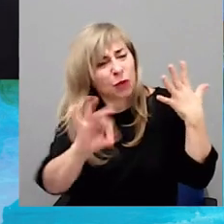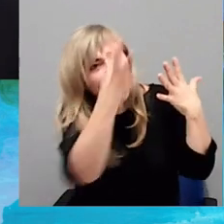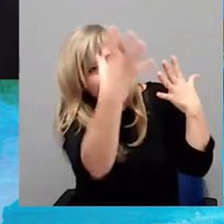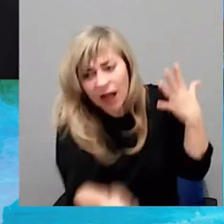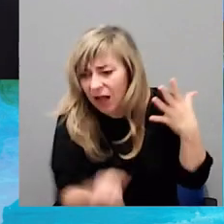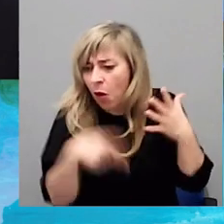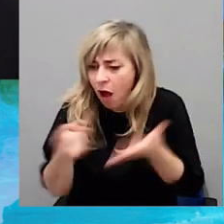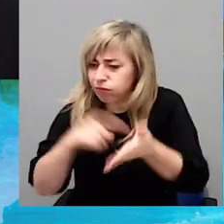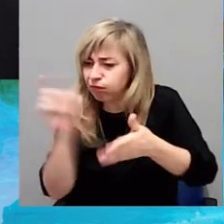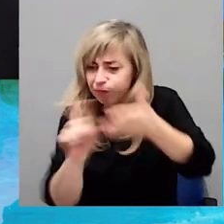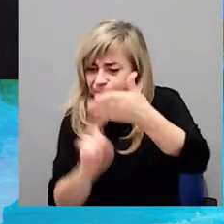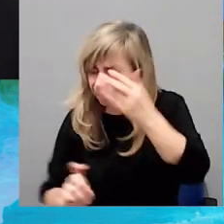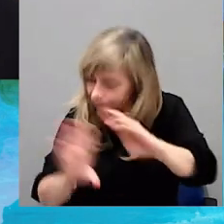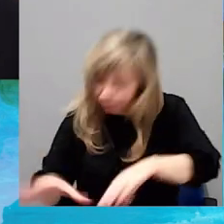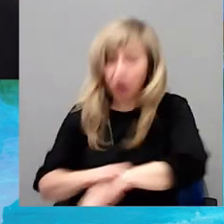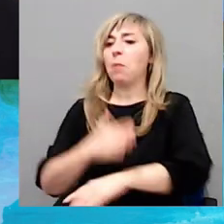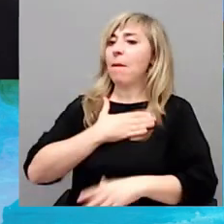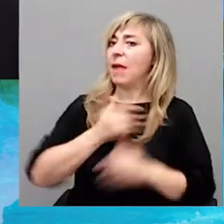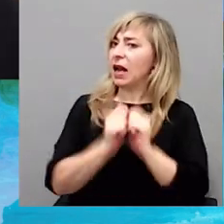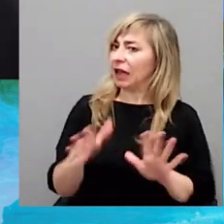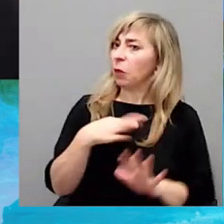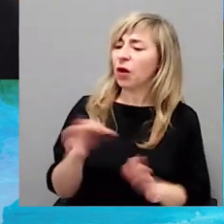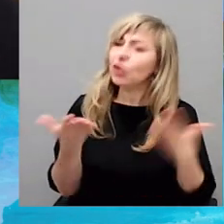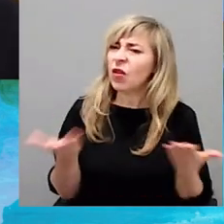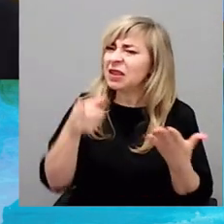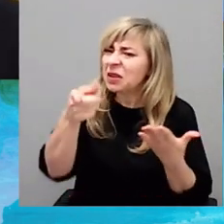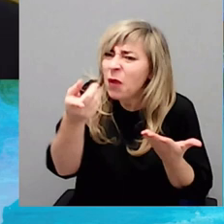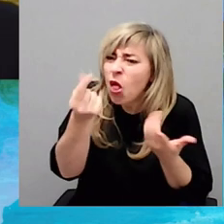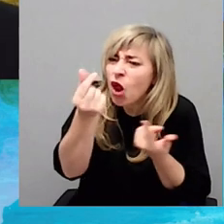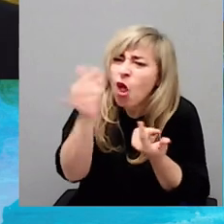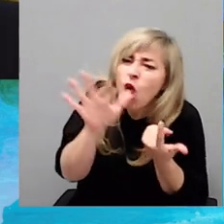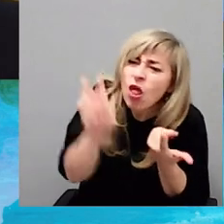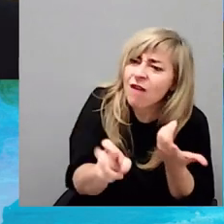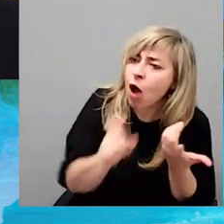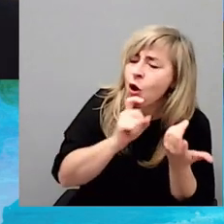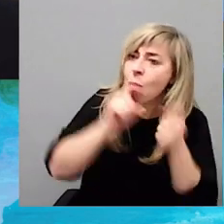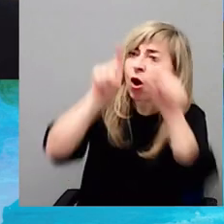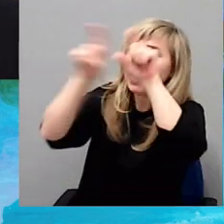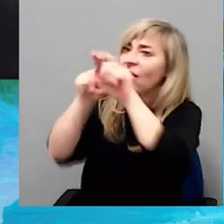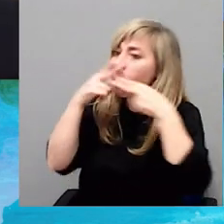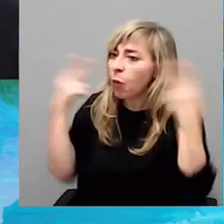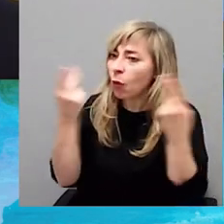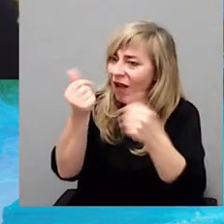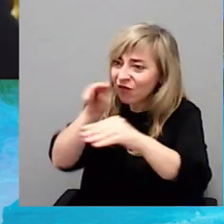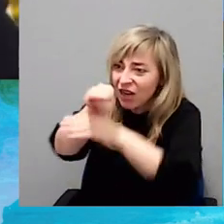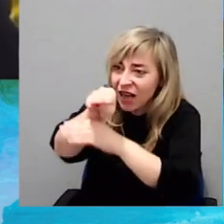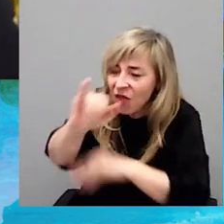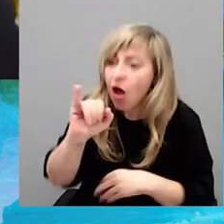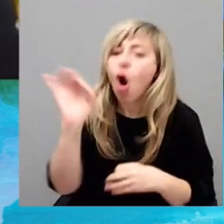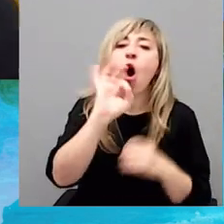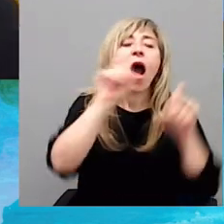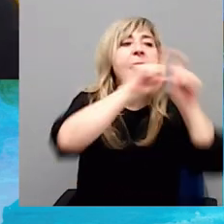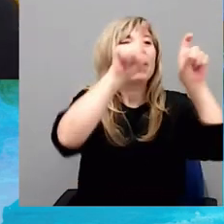penny. How are you funding all of this? Do you have public entities